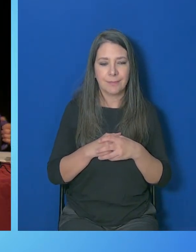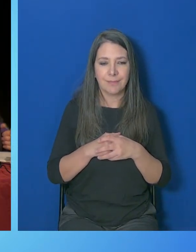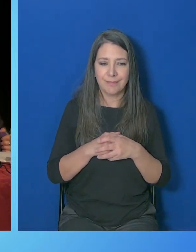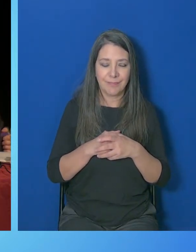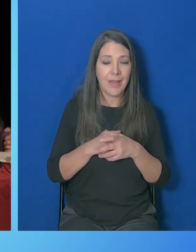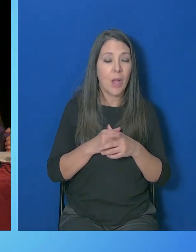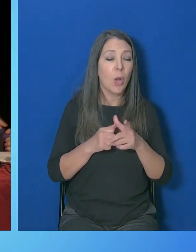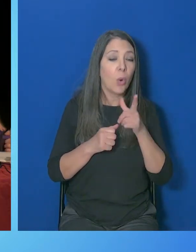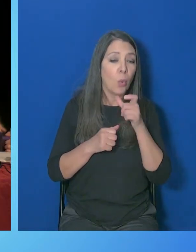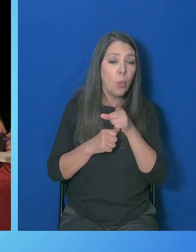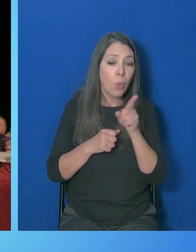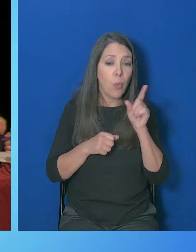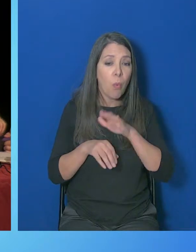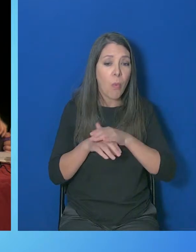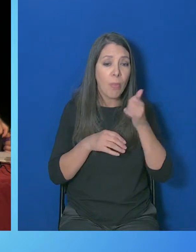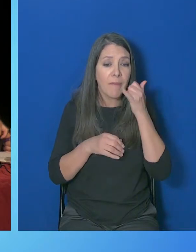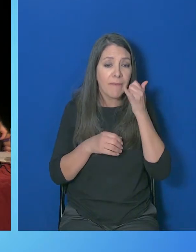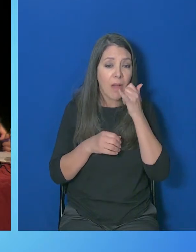Everyone on the phone, anyone?